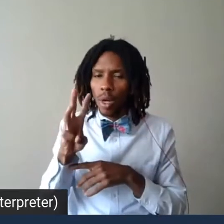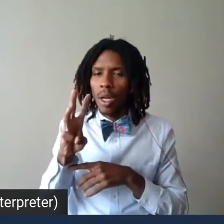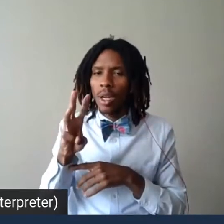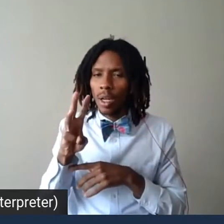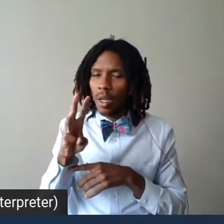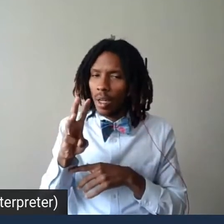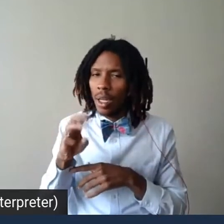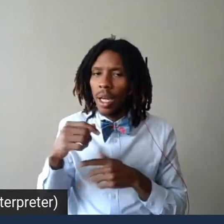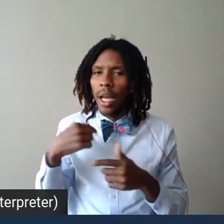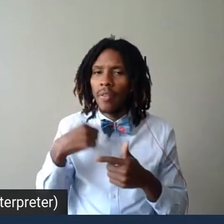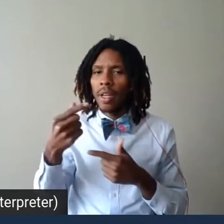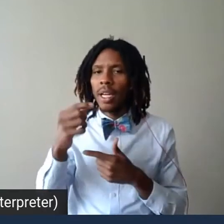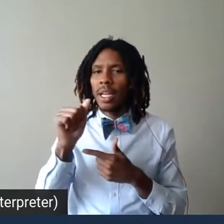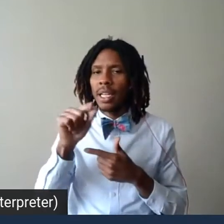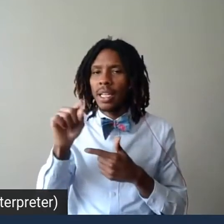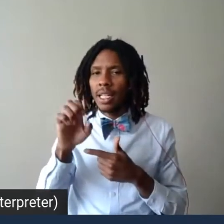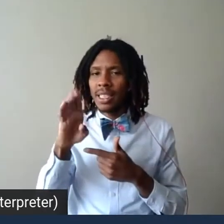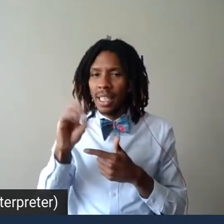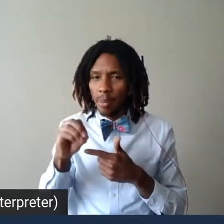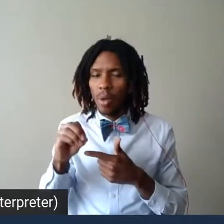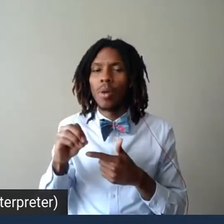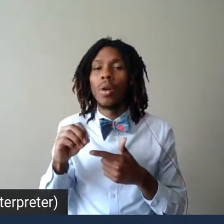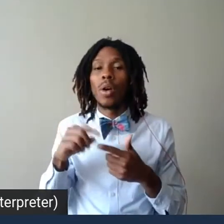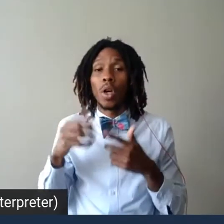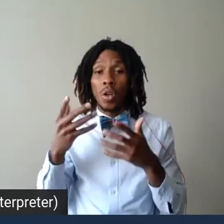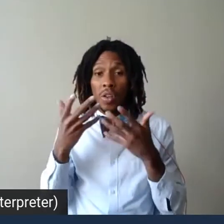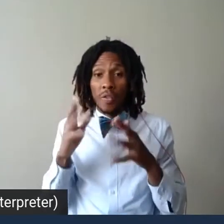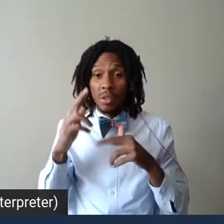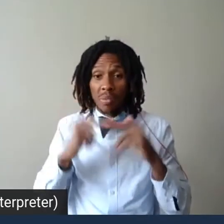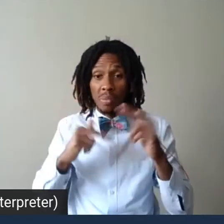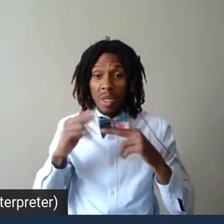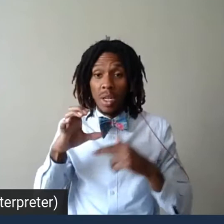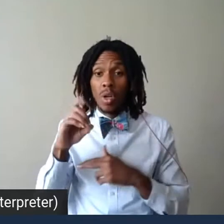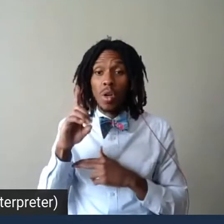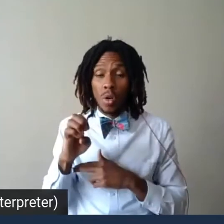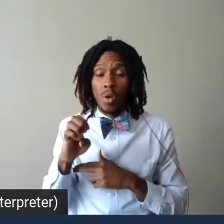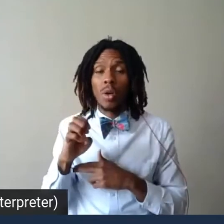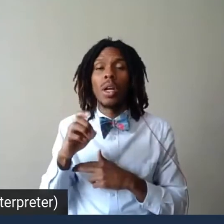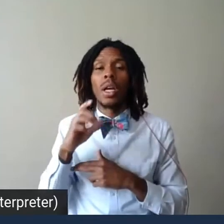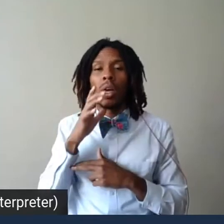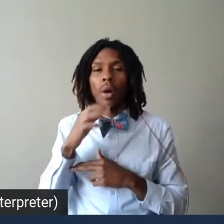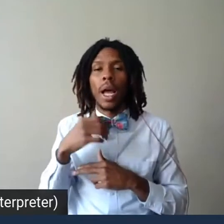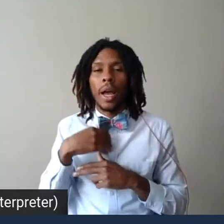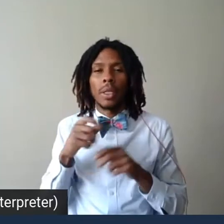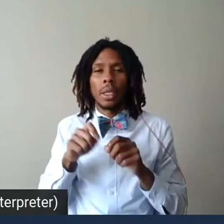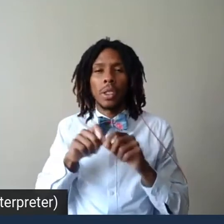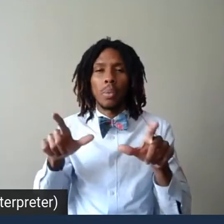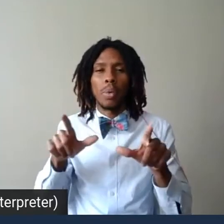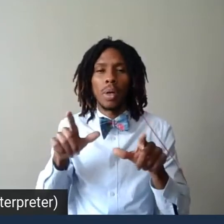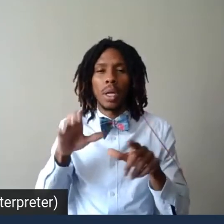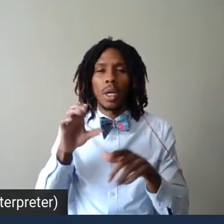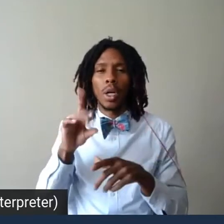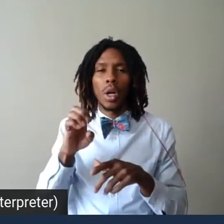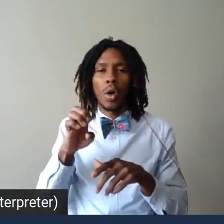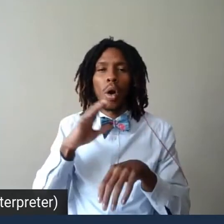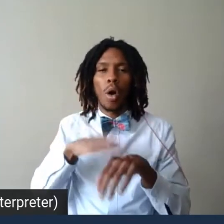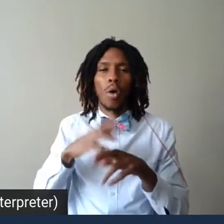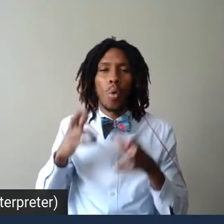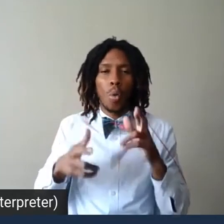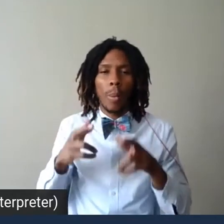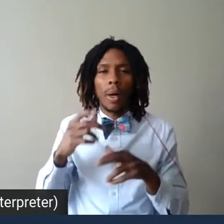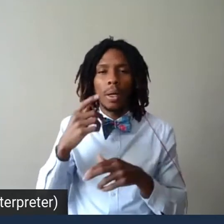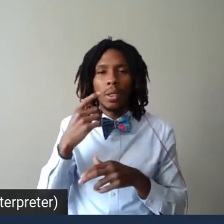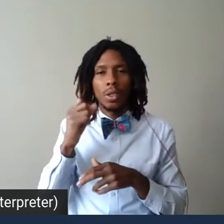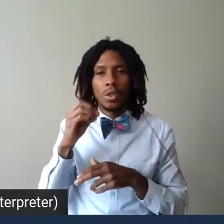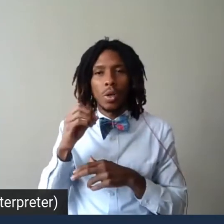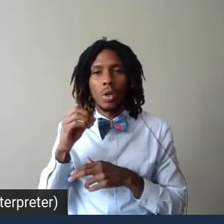and Gazebo. And at the end of the day, once you are done building this code, they will have to deploy this code onto the robot so that the robot ends